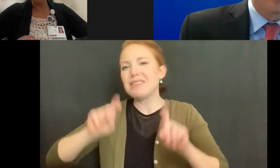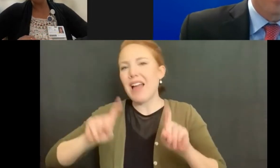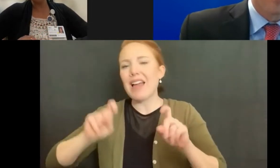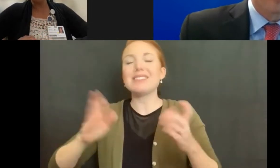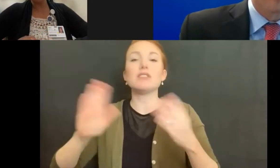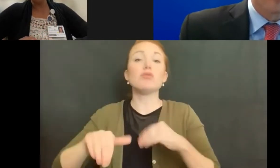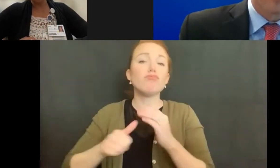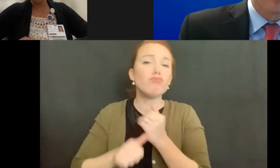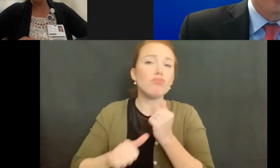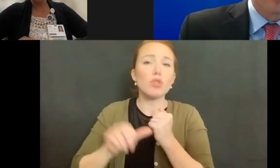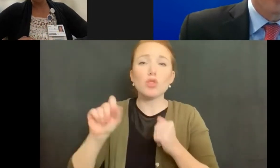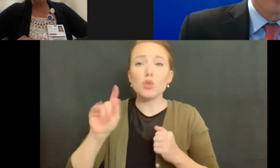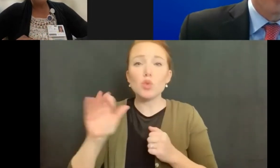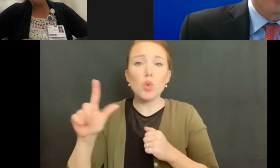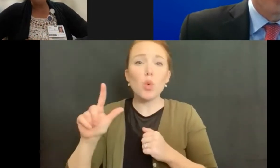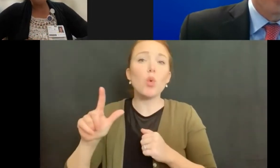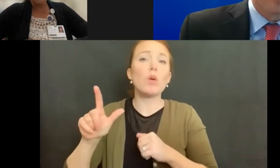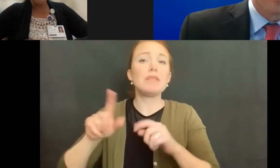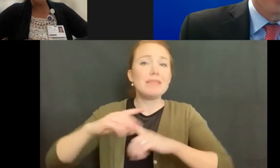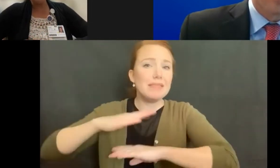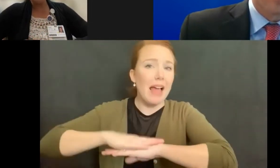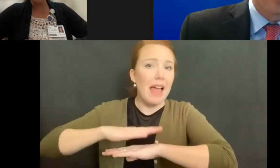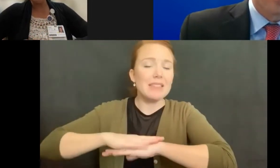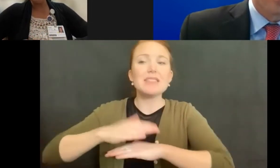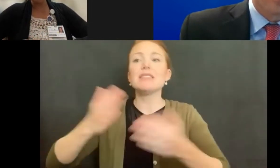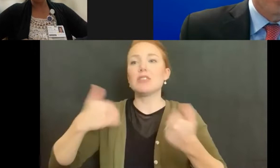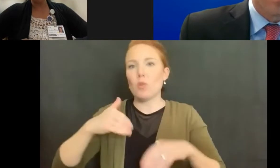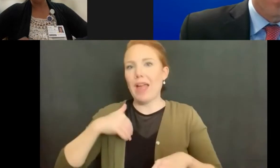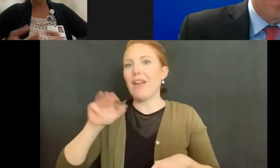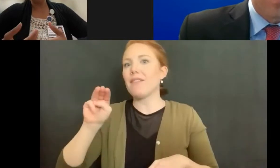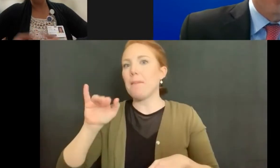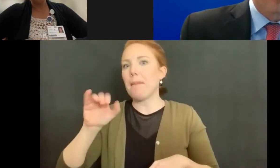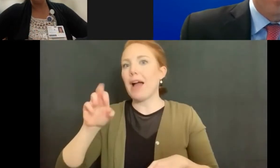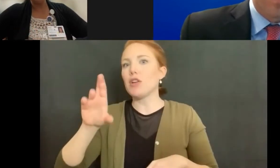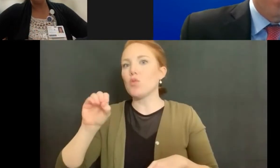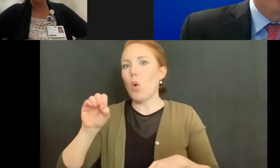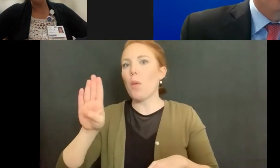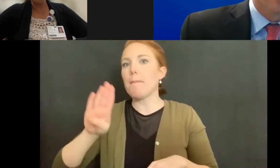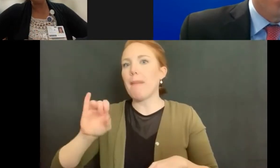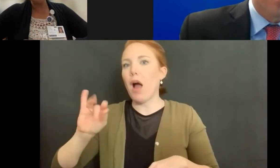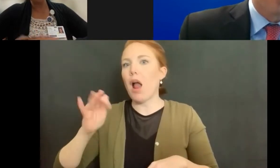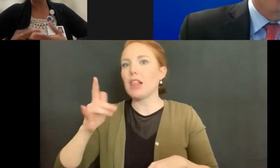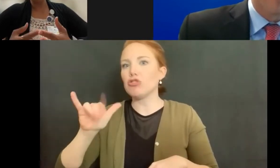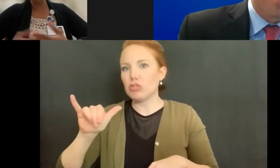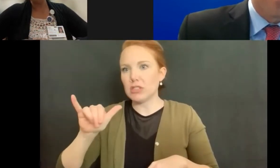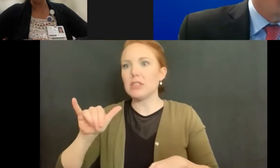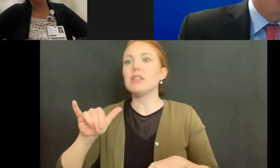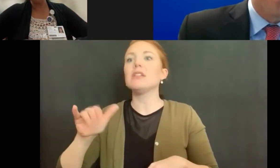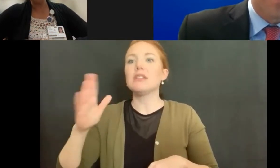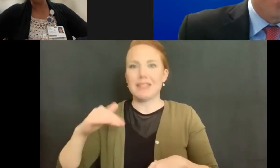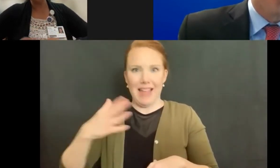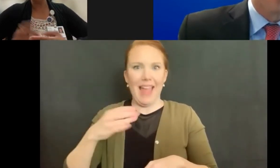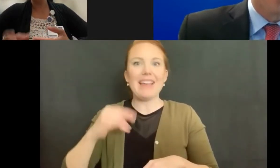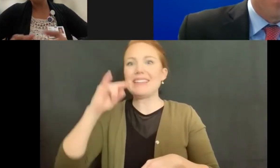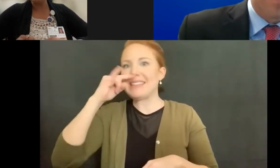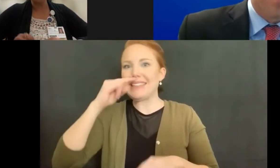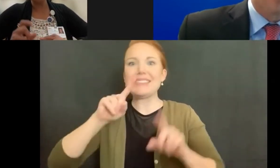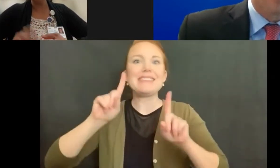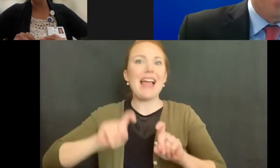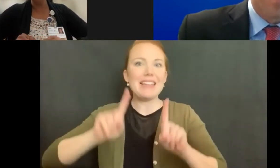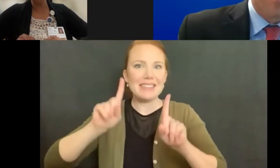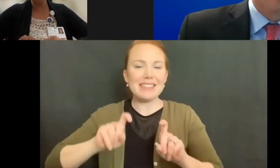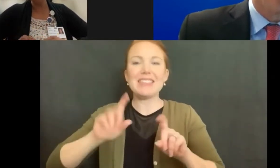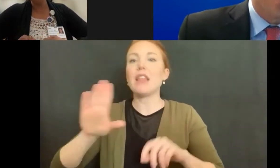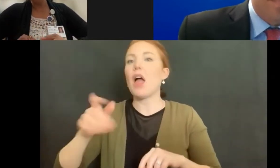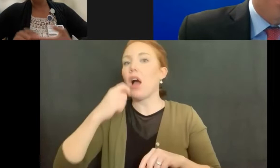sputum test. We do have microbiology, and we definitely do the kit testing, which is strep